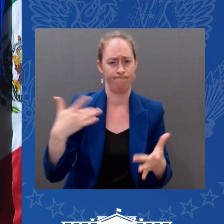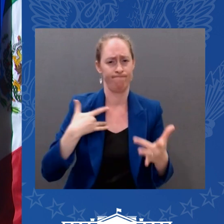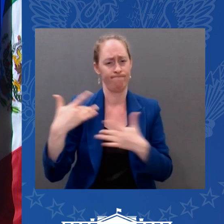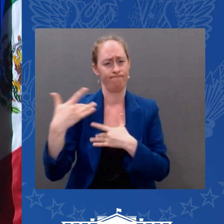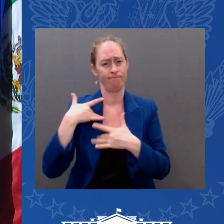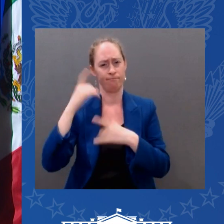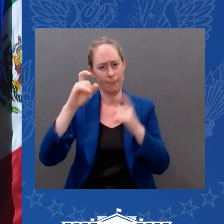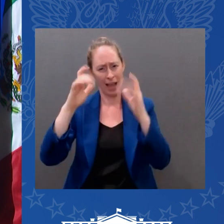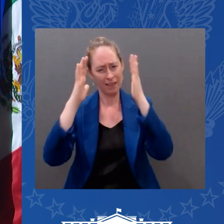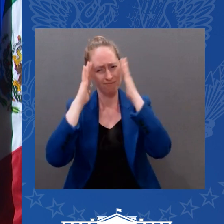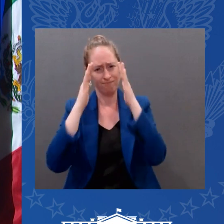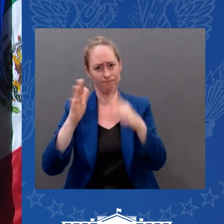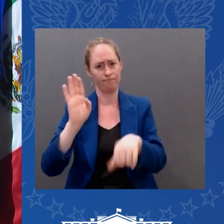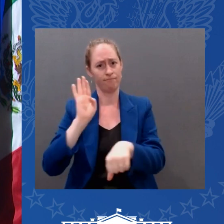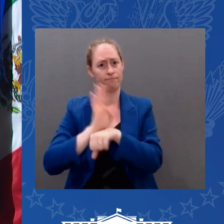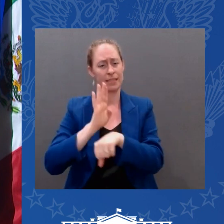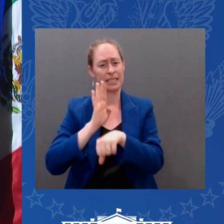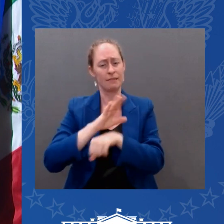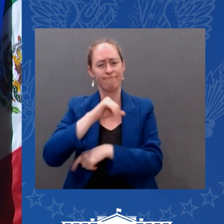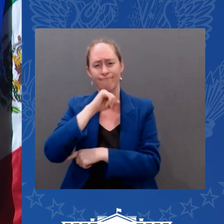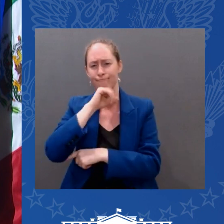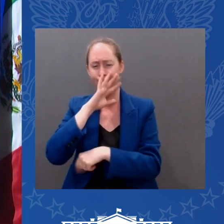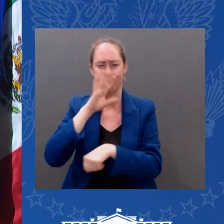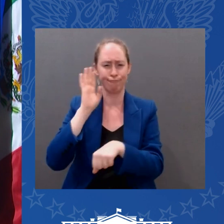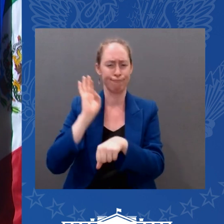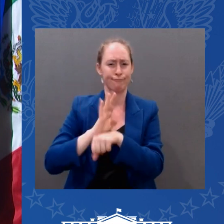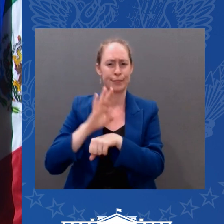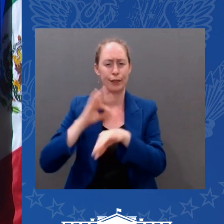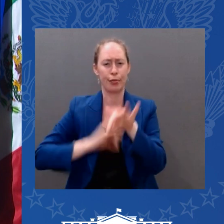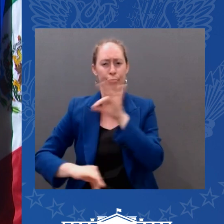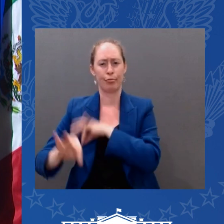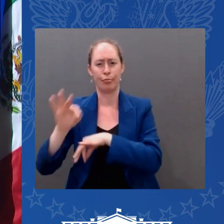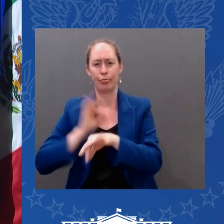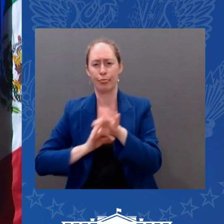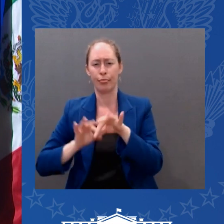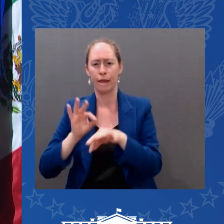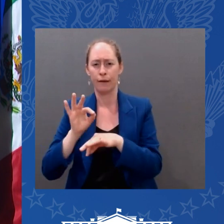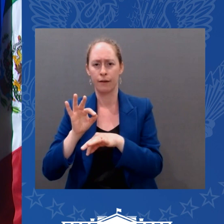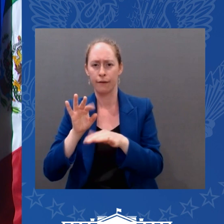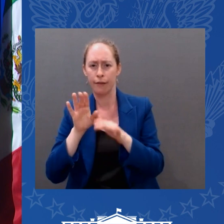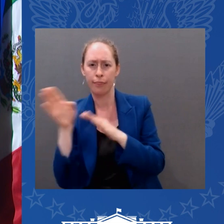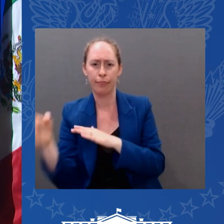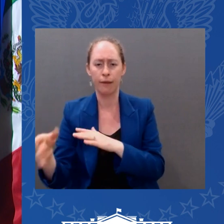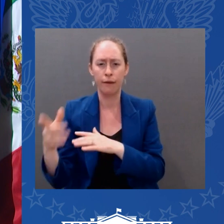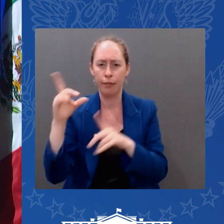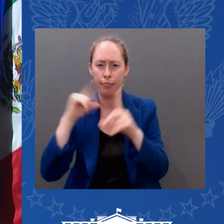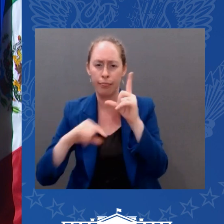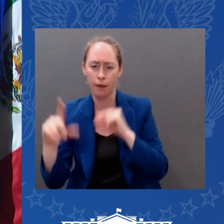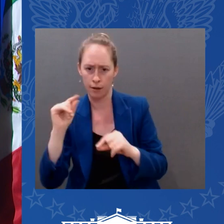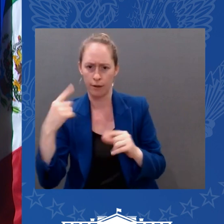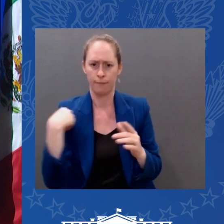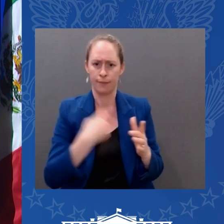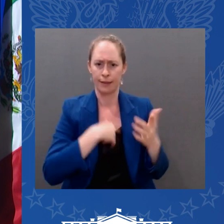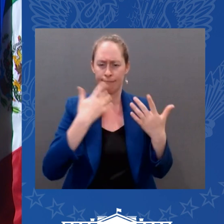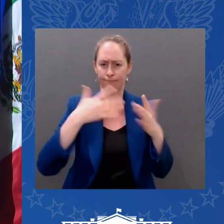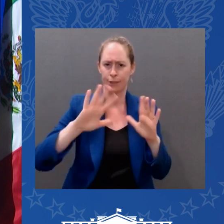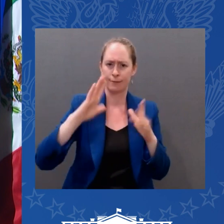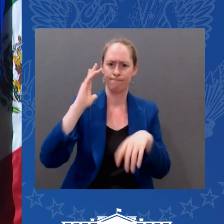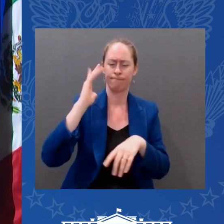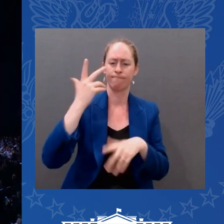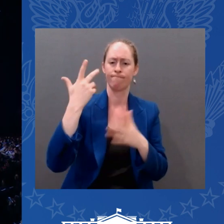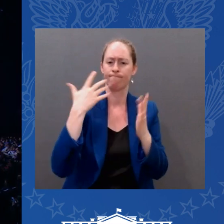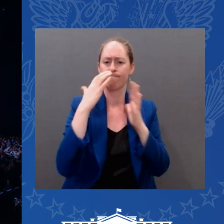In its text, we have 57 actions. Since then, they have guided the efforts of our